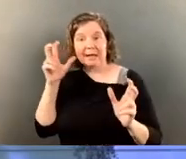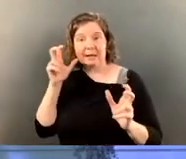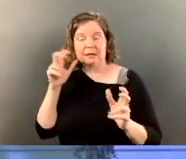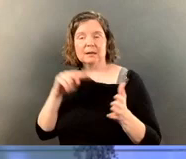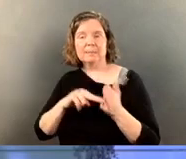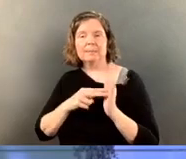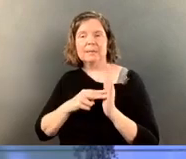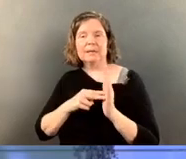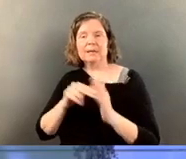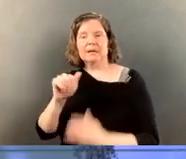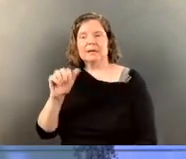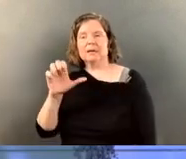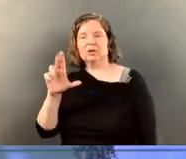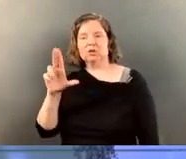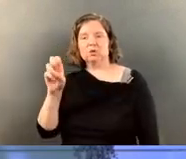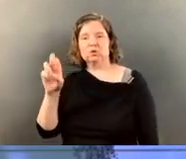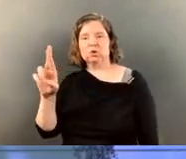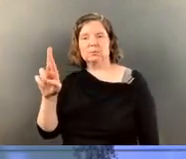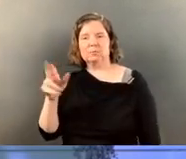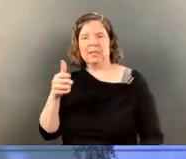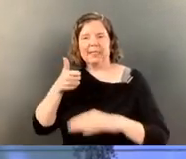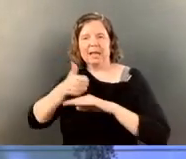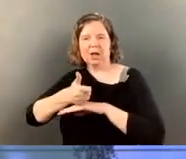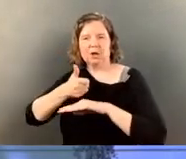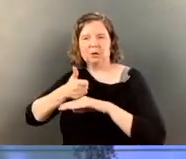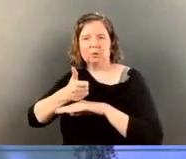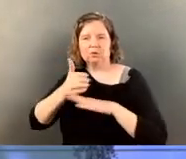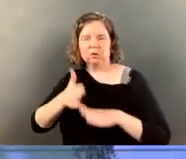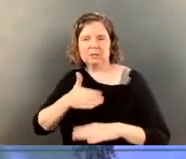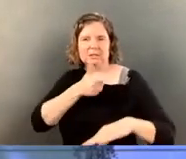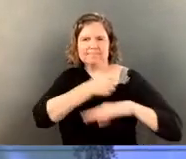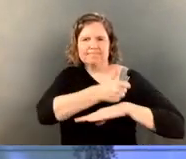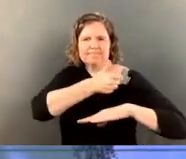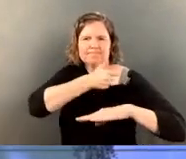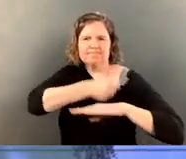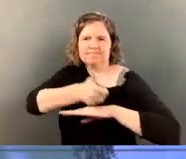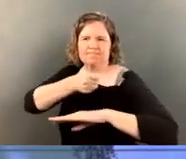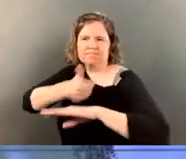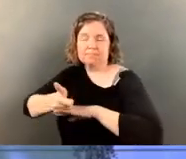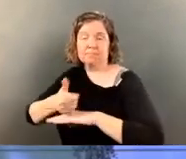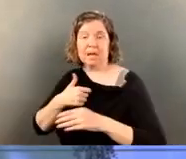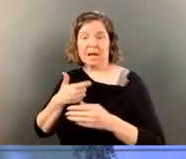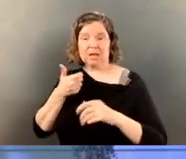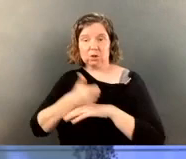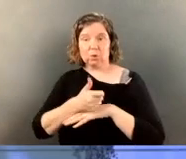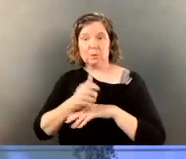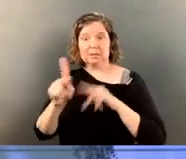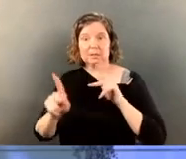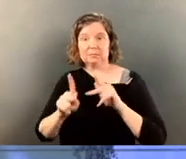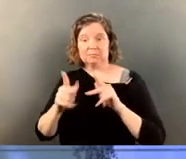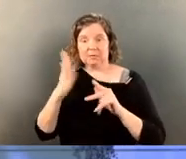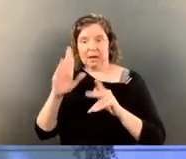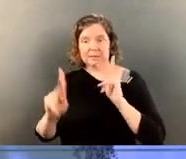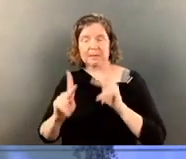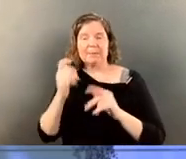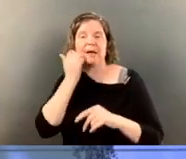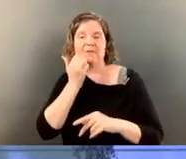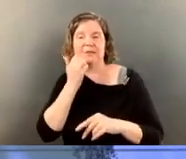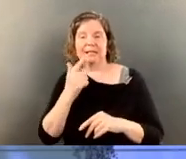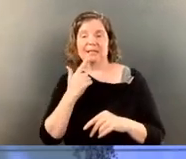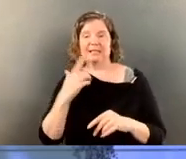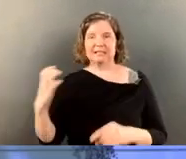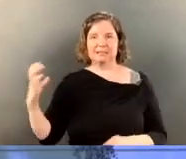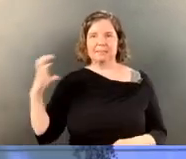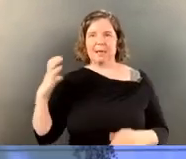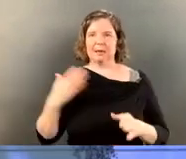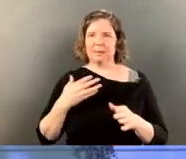the accuser. He's the one who accuses, and he accuses God's people every day. It's his chief power.